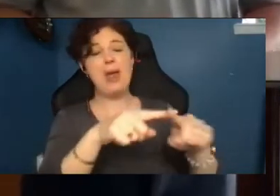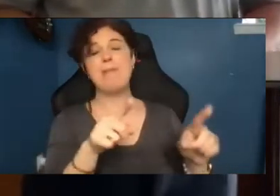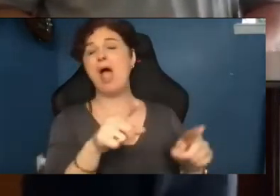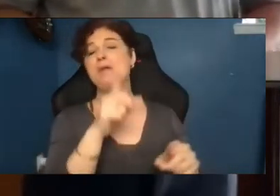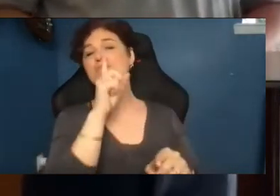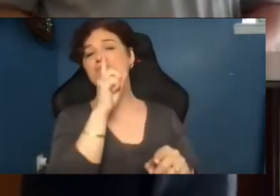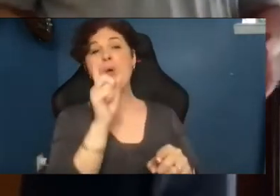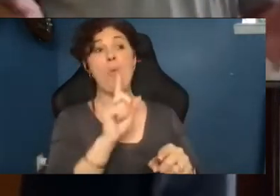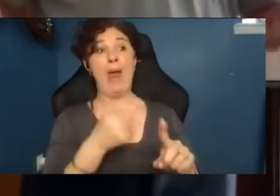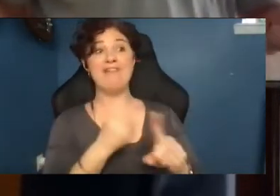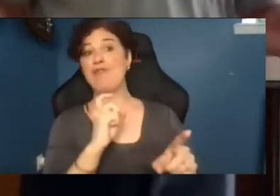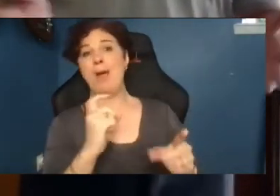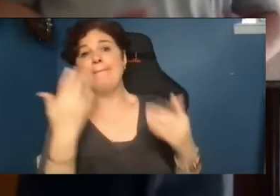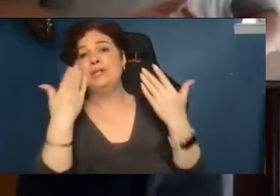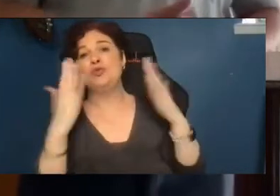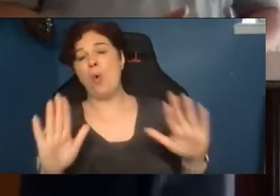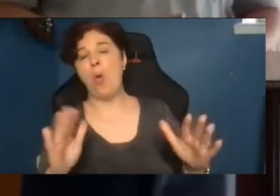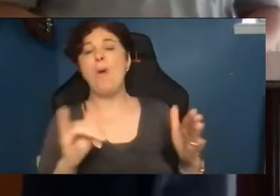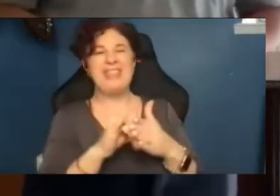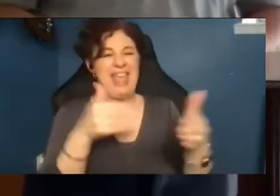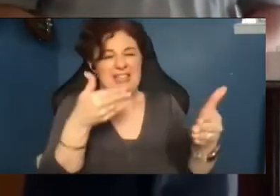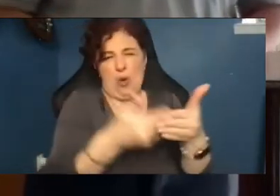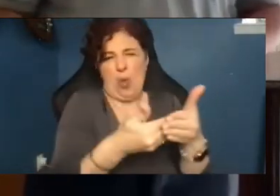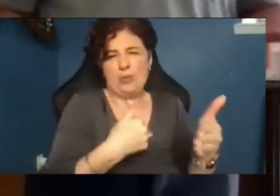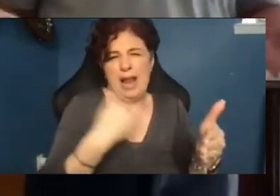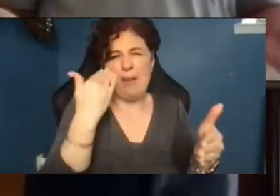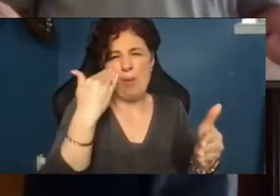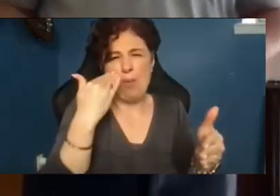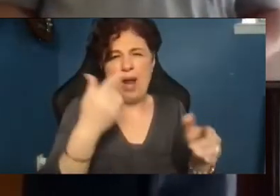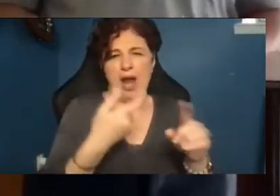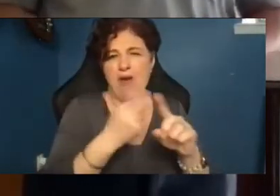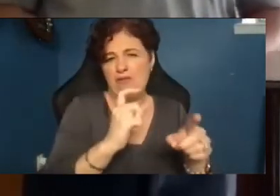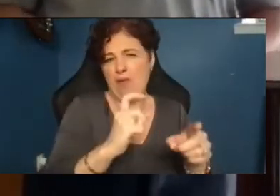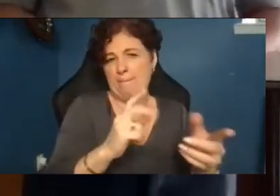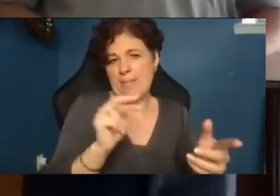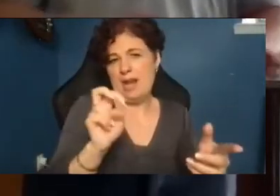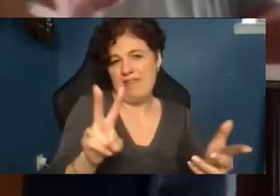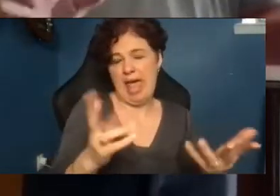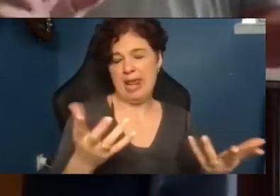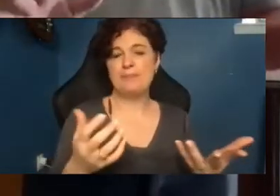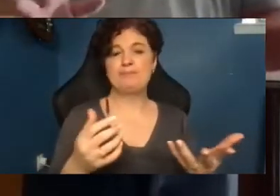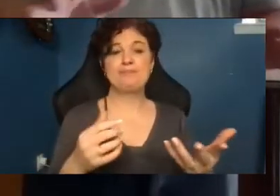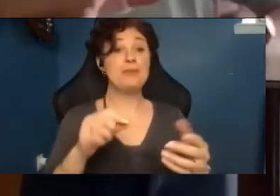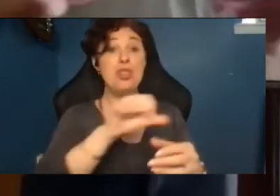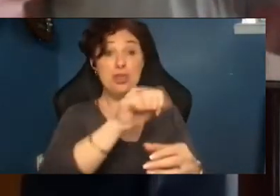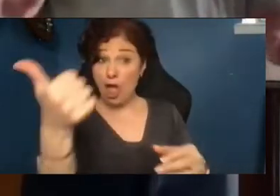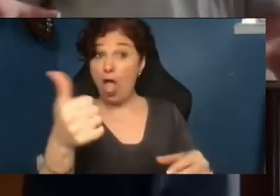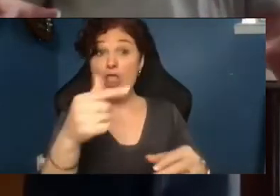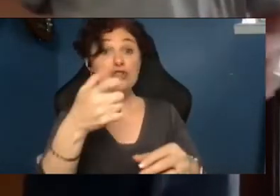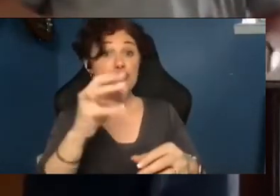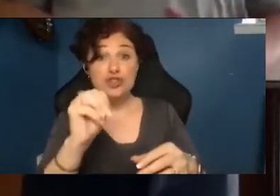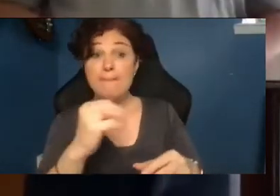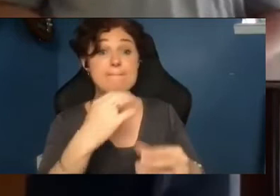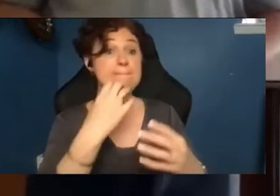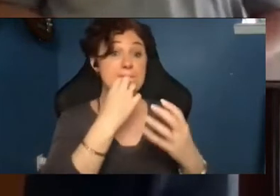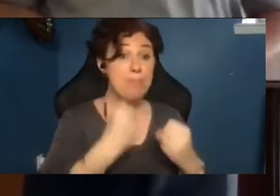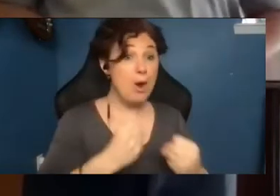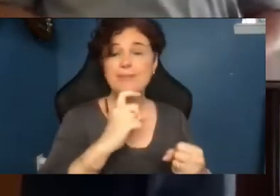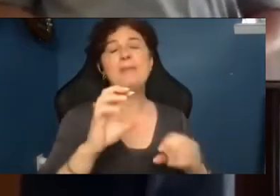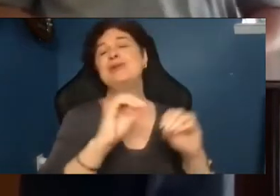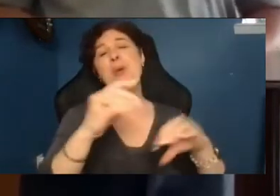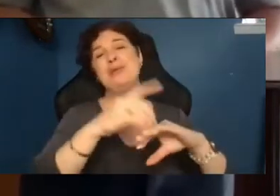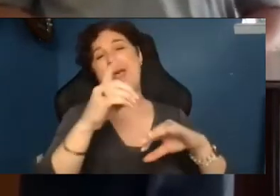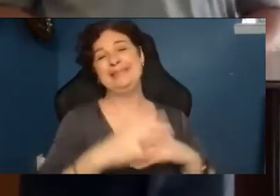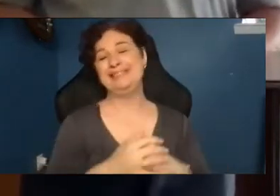found the source to those. But that's the closest source I'm aware of, at least from the state of Nevada. We have all sorts of other gemstones, precious metals, just no